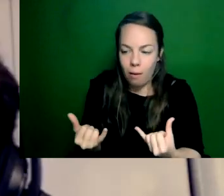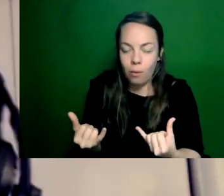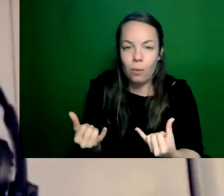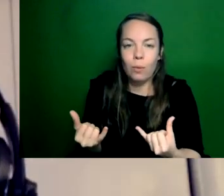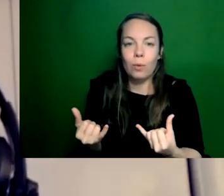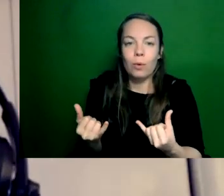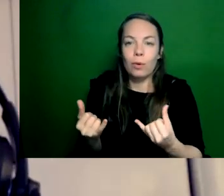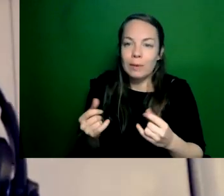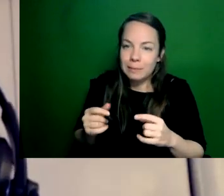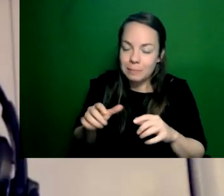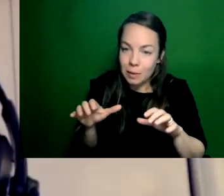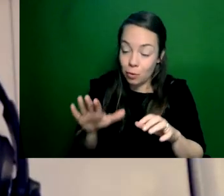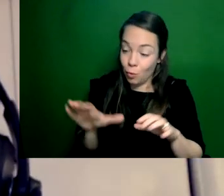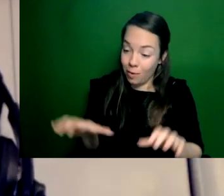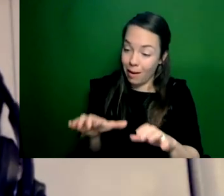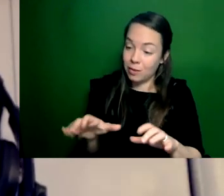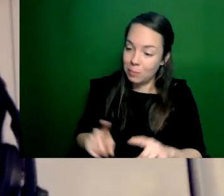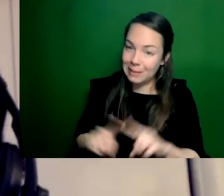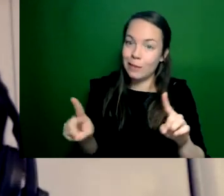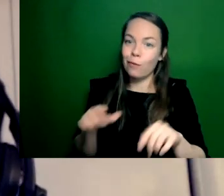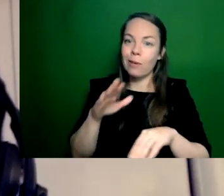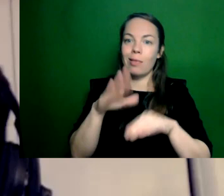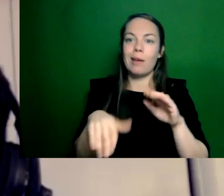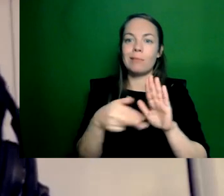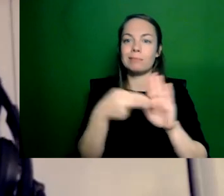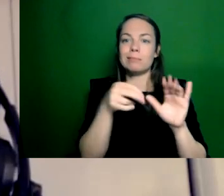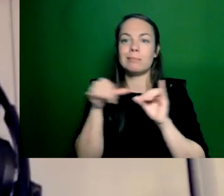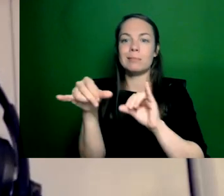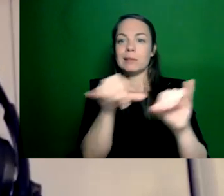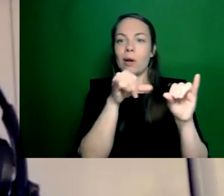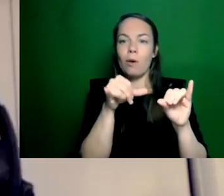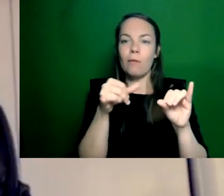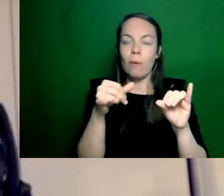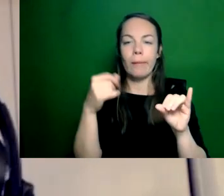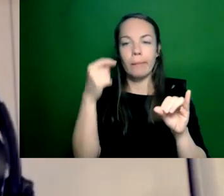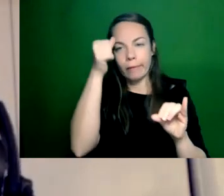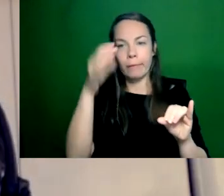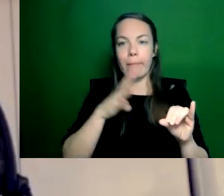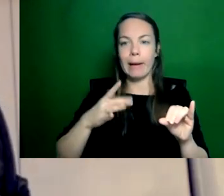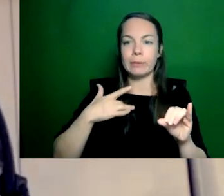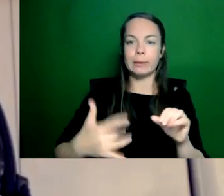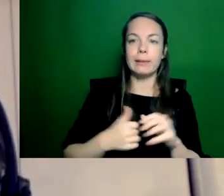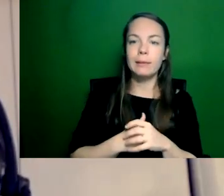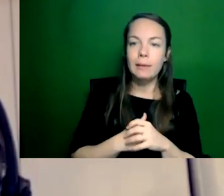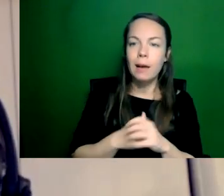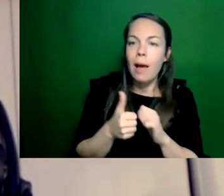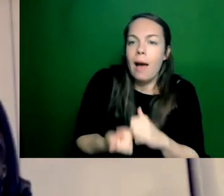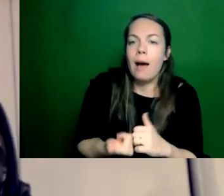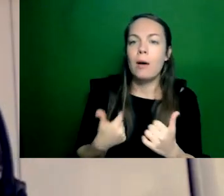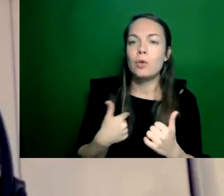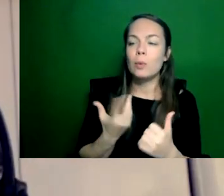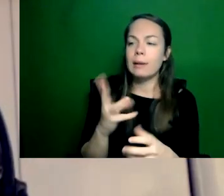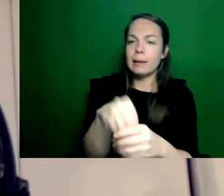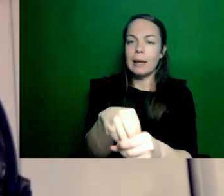deviate from the stereotype of what it means to be masculine and perhaps put aside some of that male privilege, how do we engage effectively with communities who have